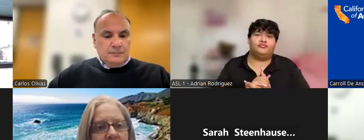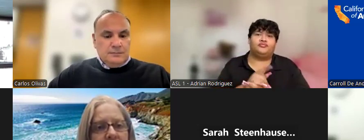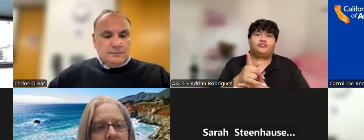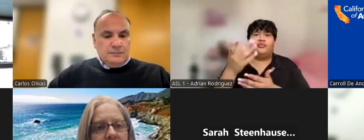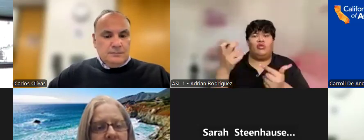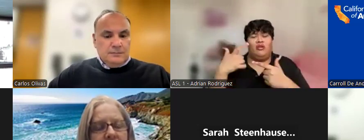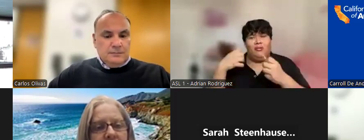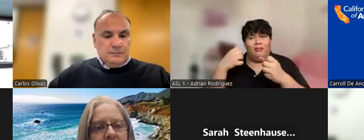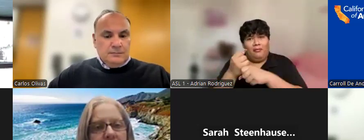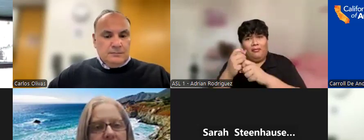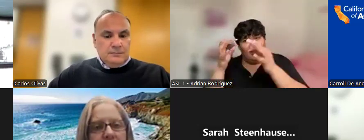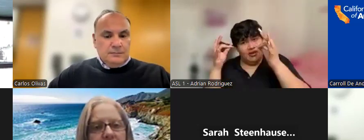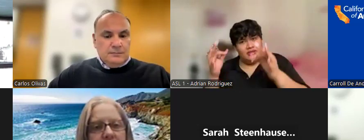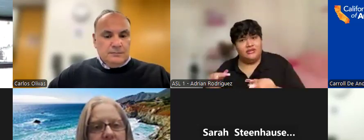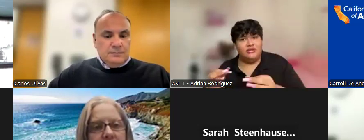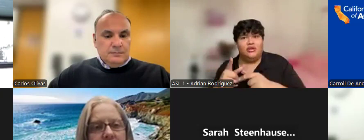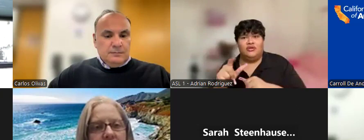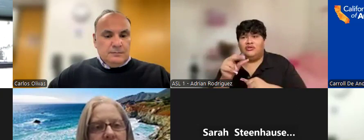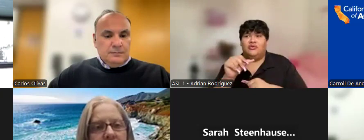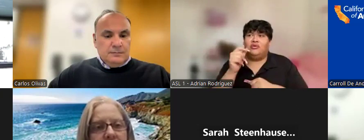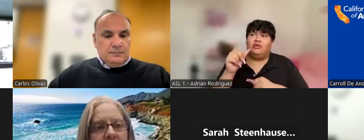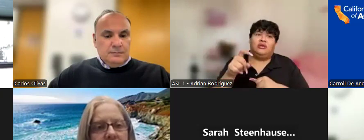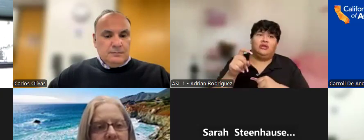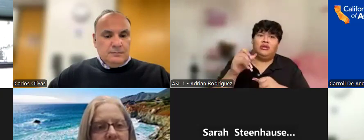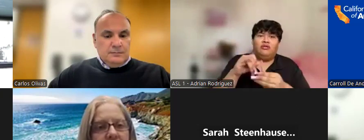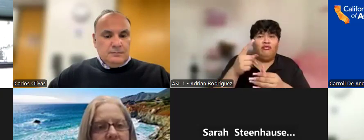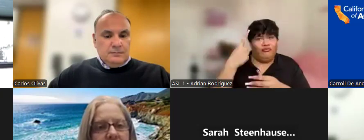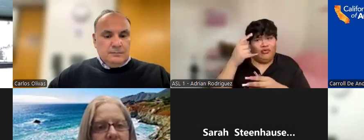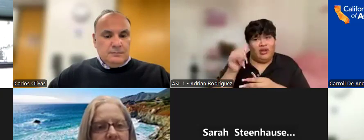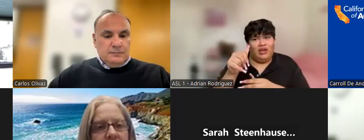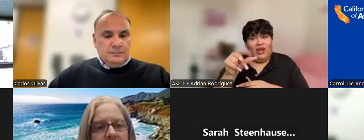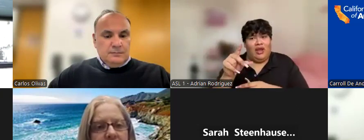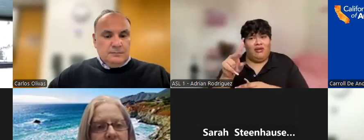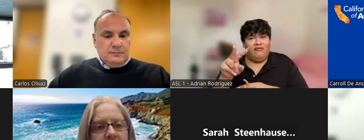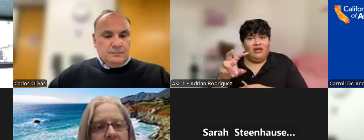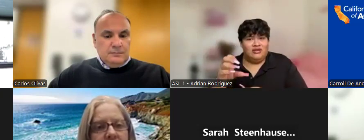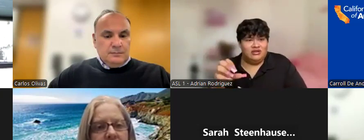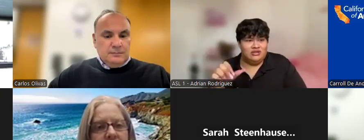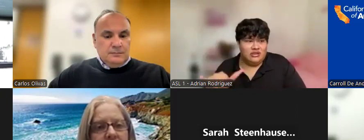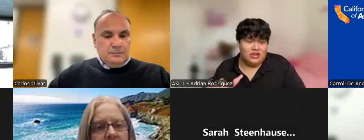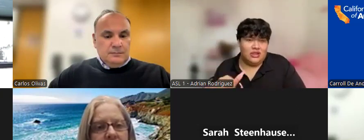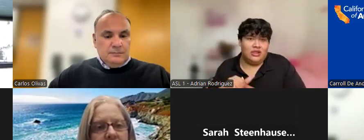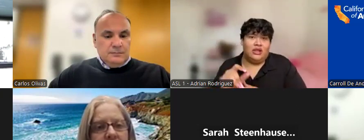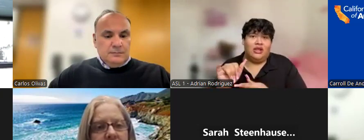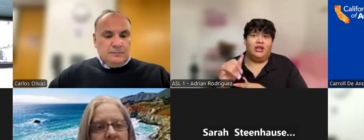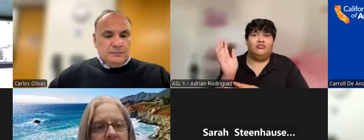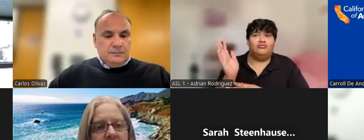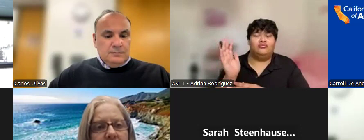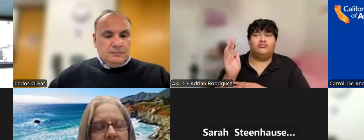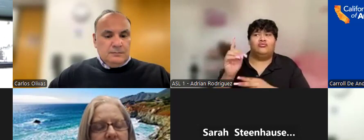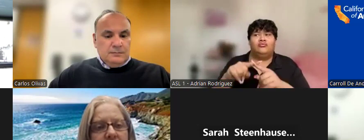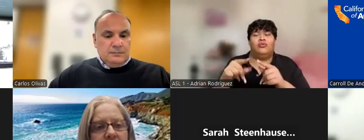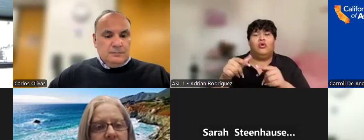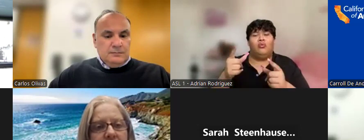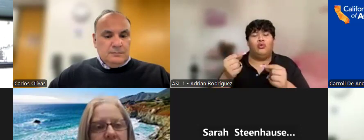decision, so there is not a need to do any active advocacy. So what we're doing here at the